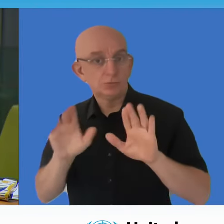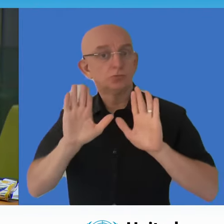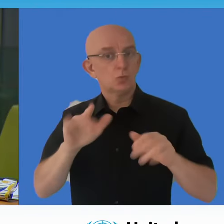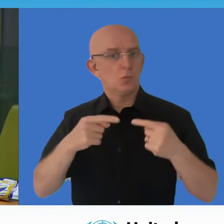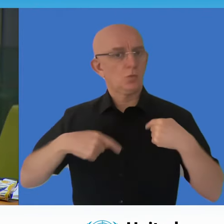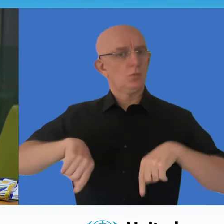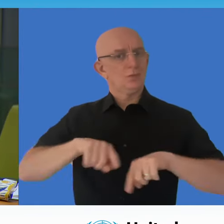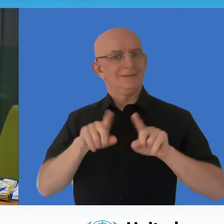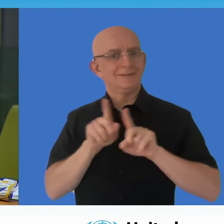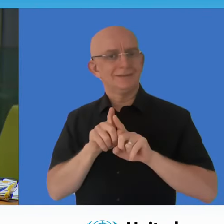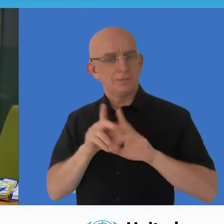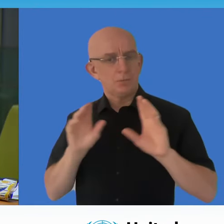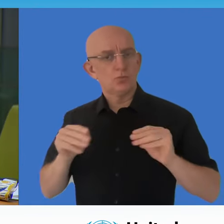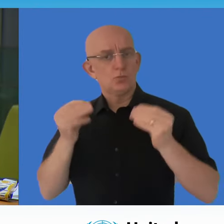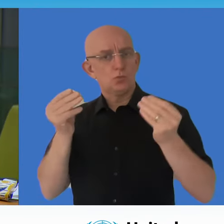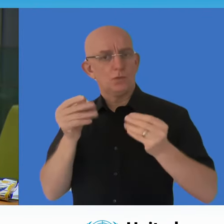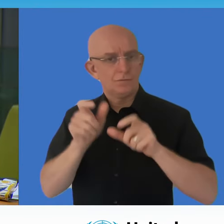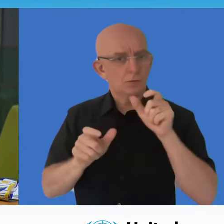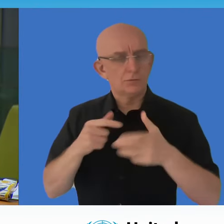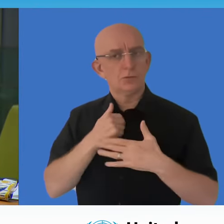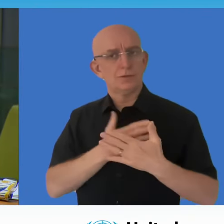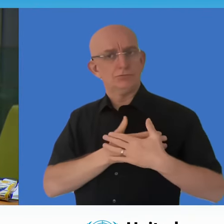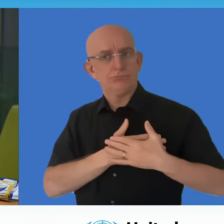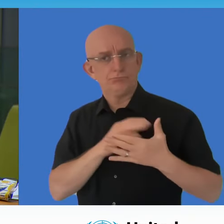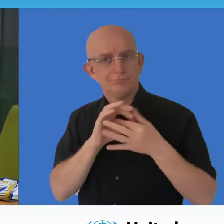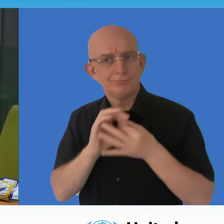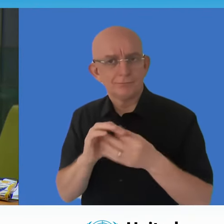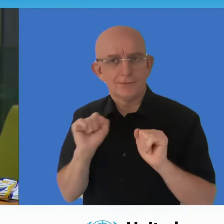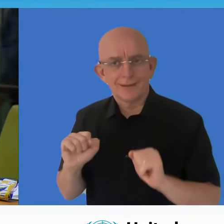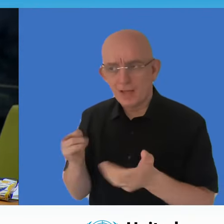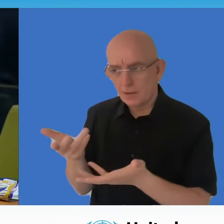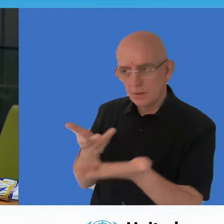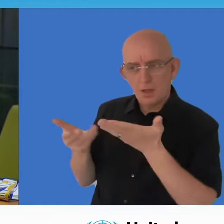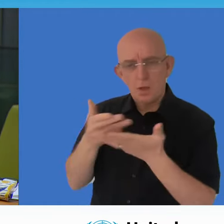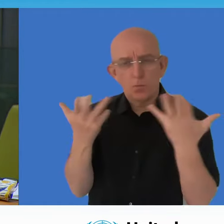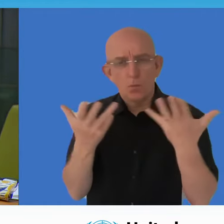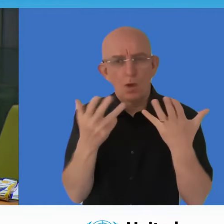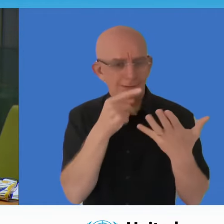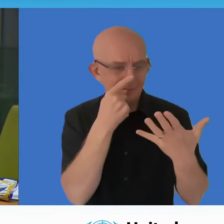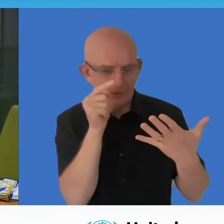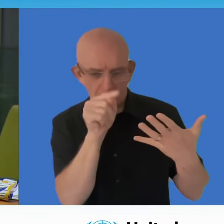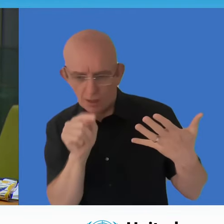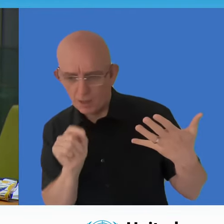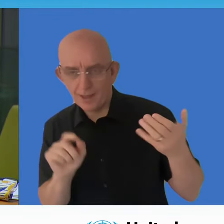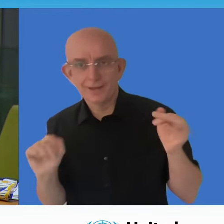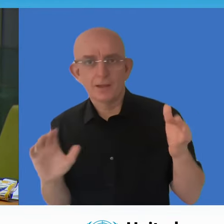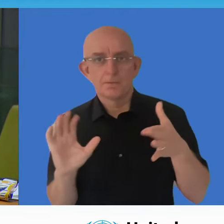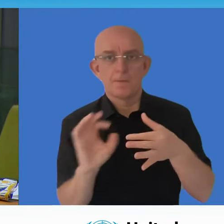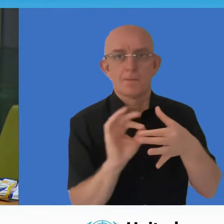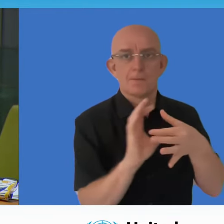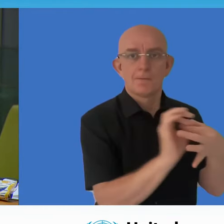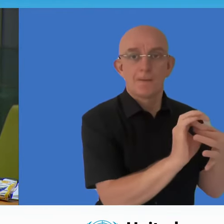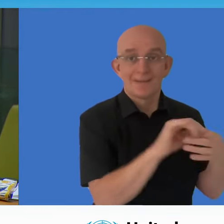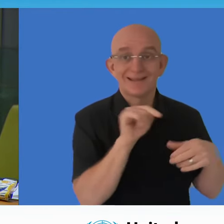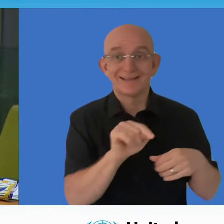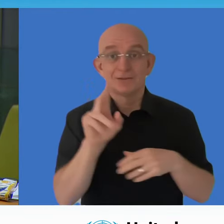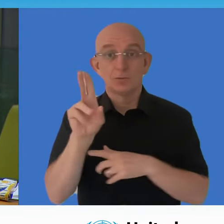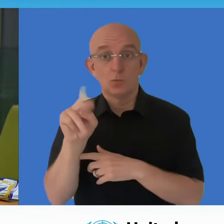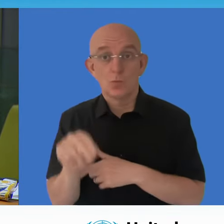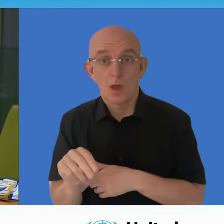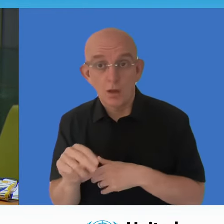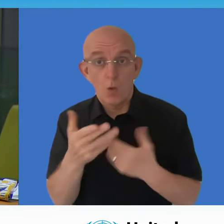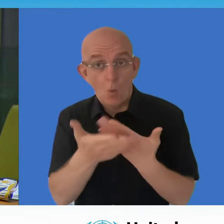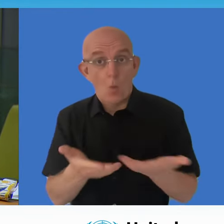dots along the whole process of the UN. And on what every one of us can do, I think